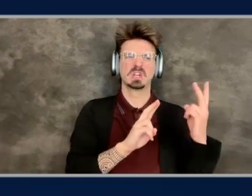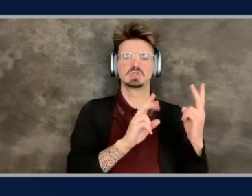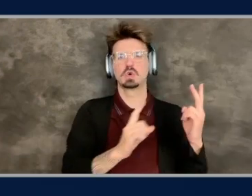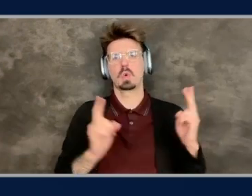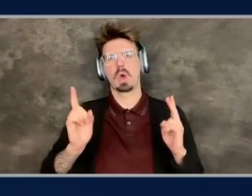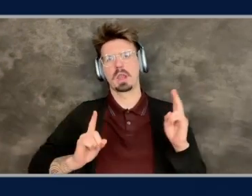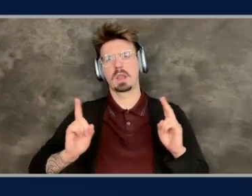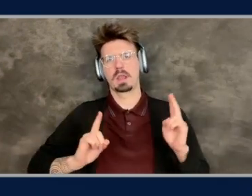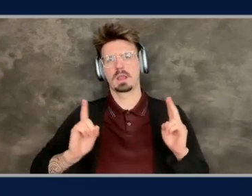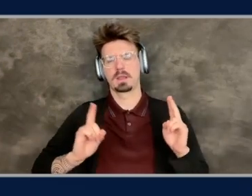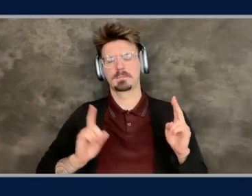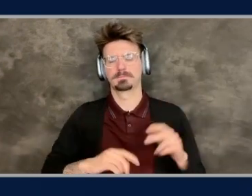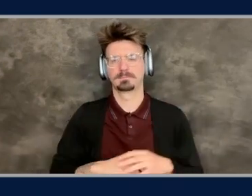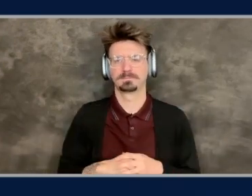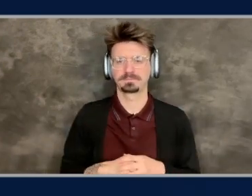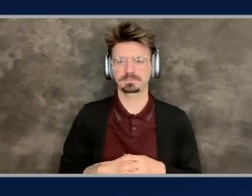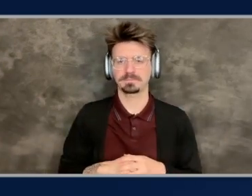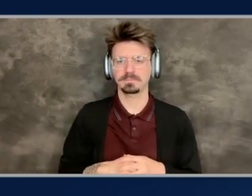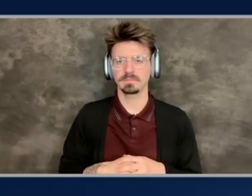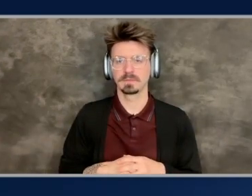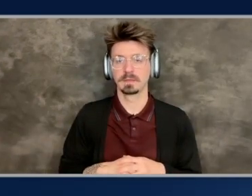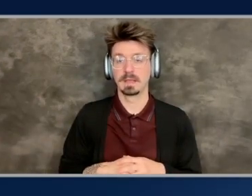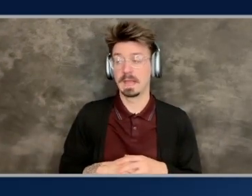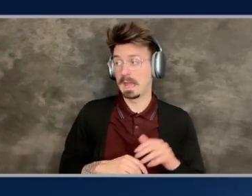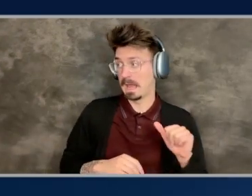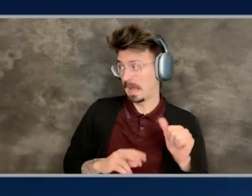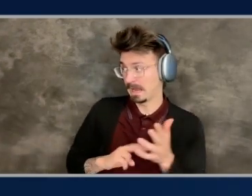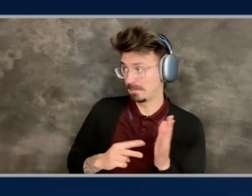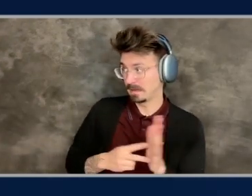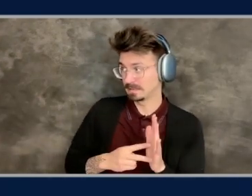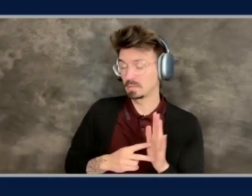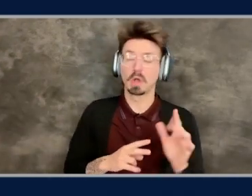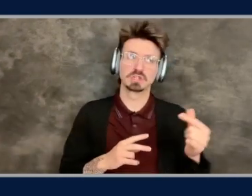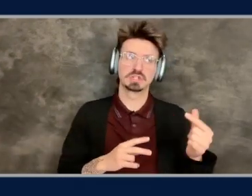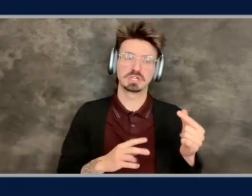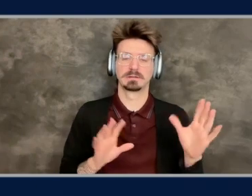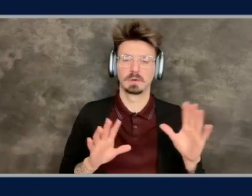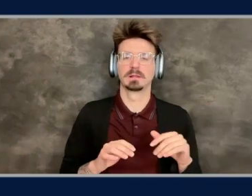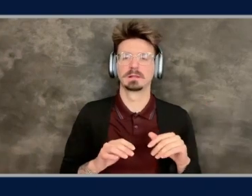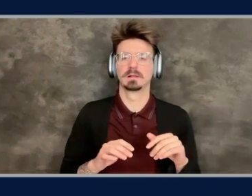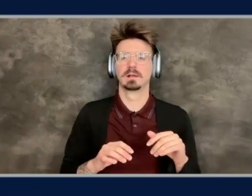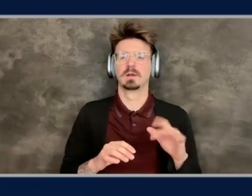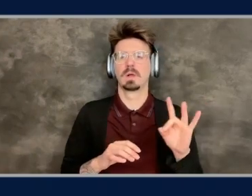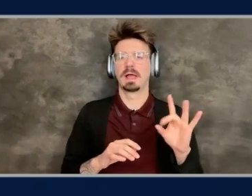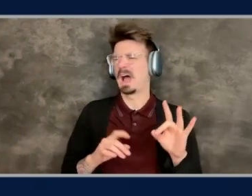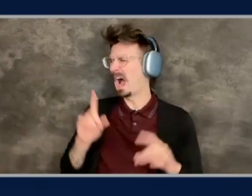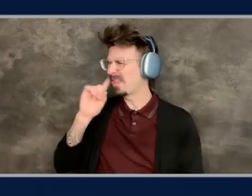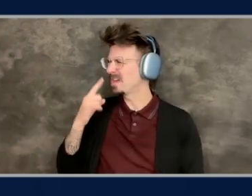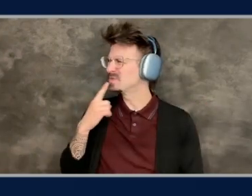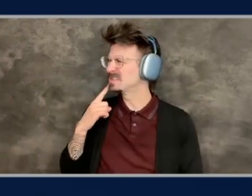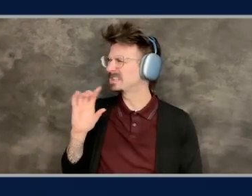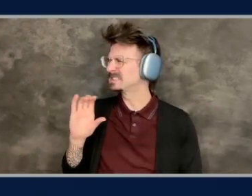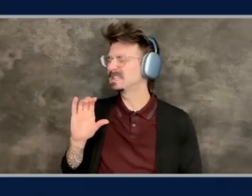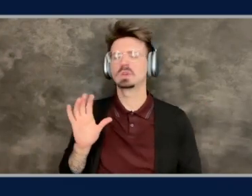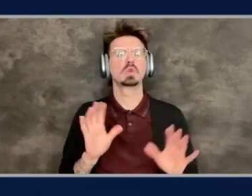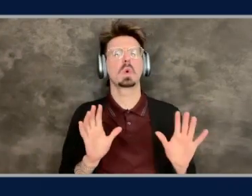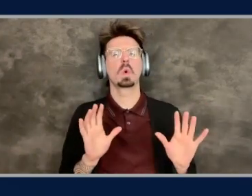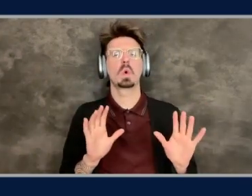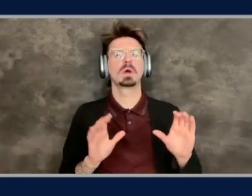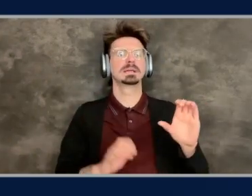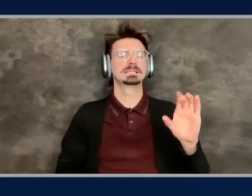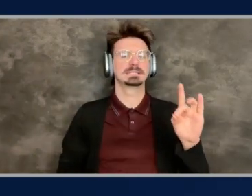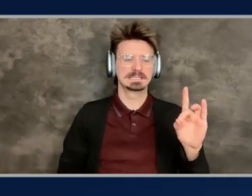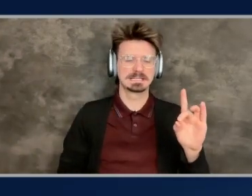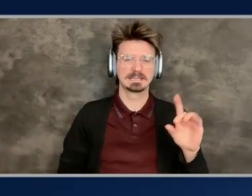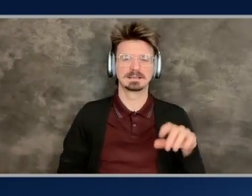there. And A means? Well, G, the 8. 8 is the... I thought you said CA. 8. No, C8. Okay, yeah. Yeah, so